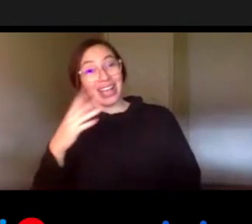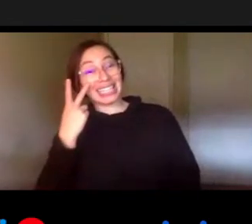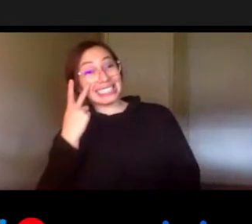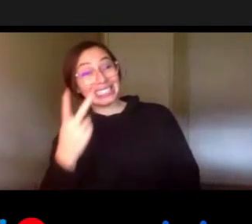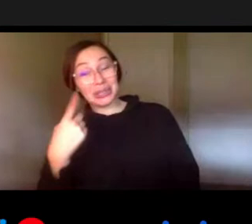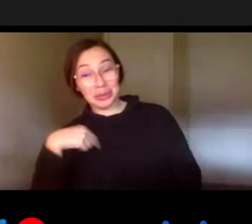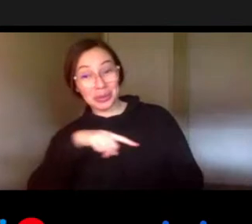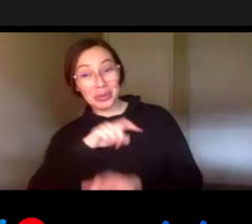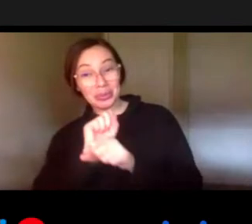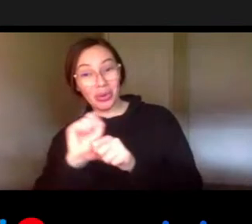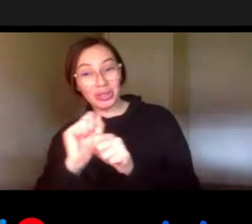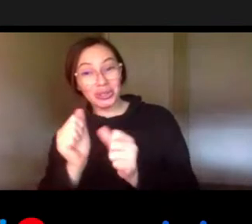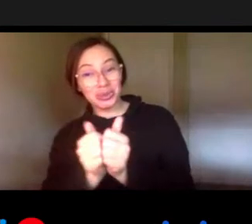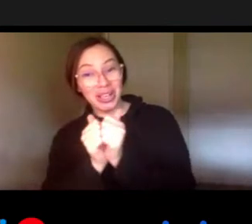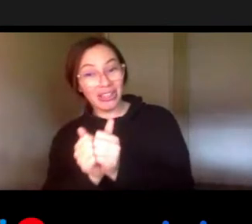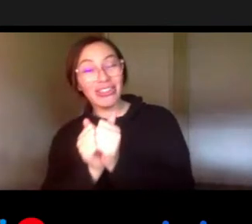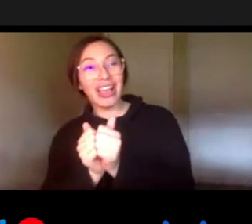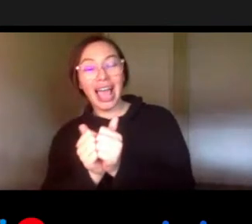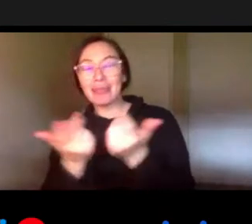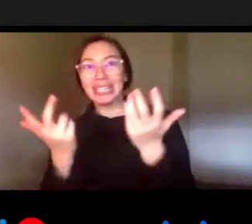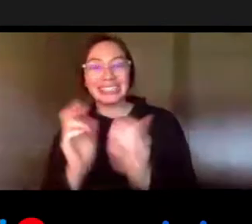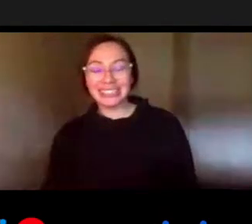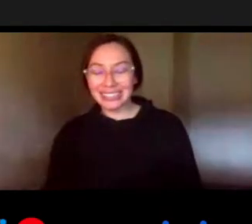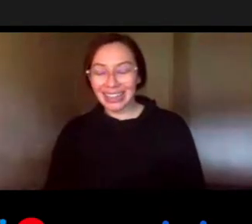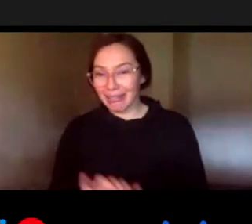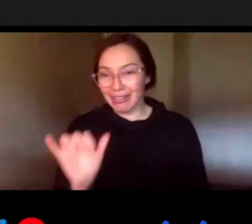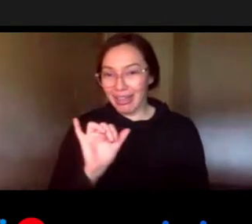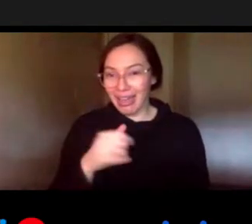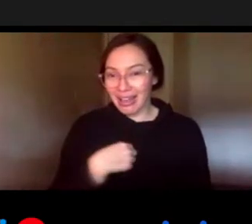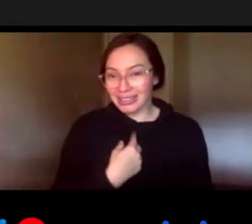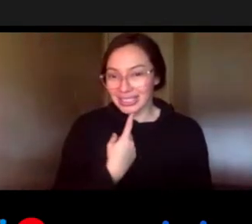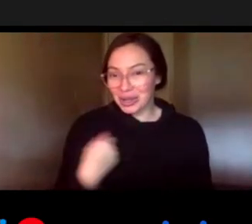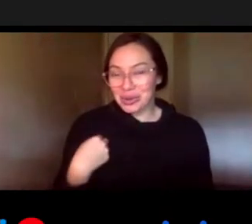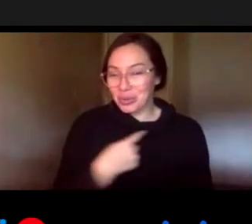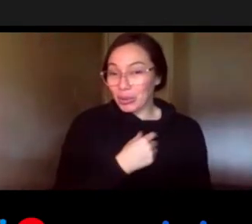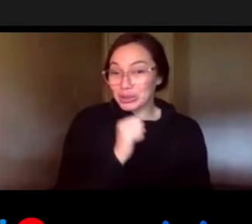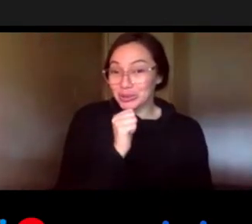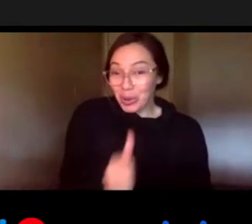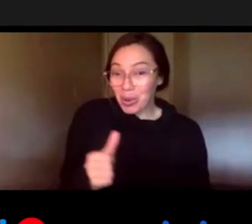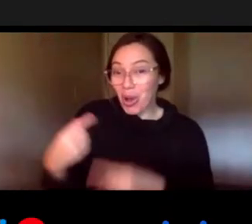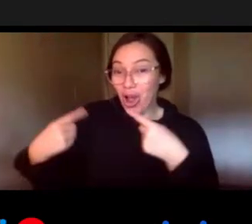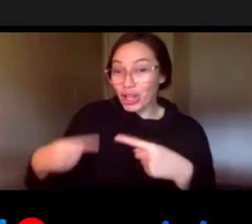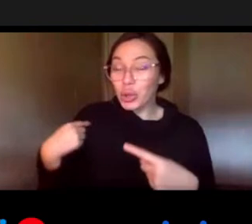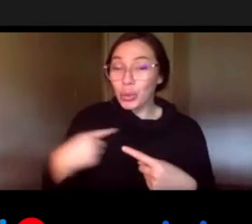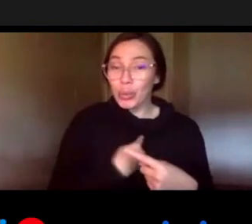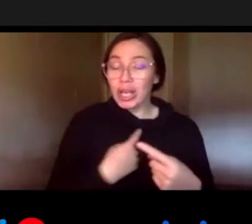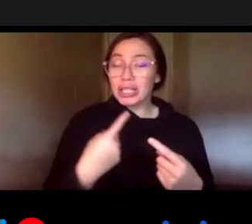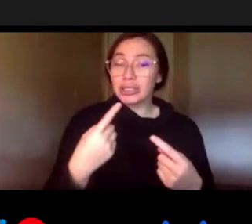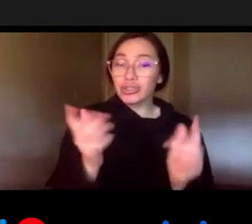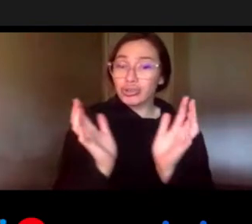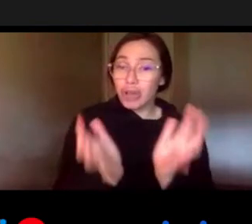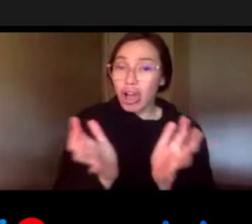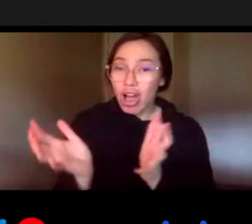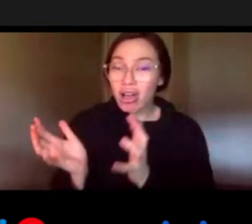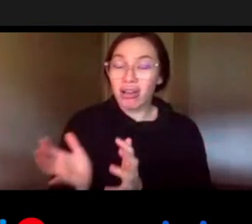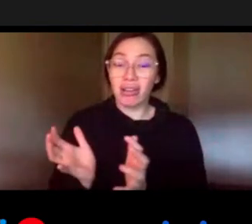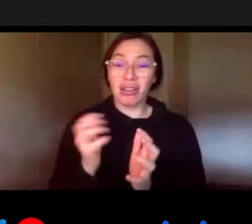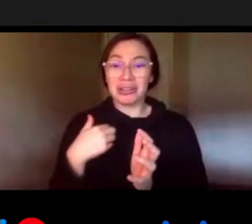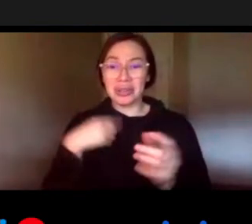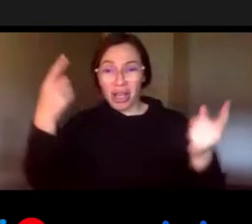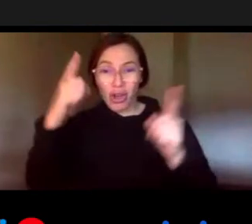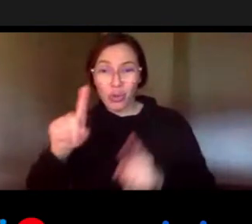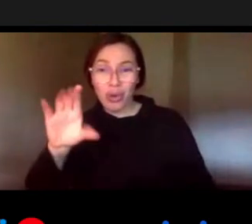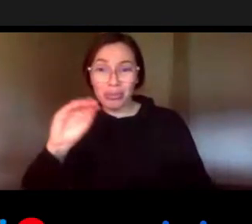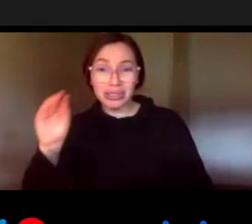together, and I mean, like I said, we don't argue. We talk and, we don't agree on everything. But